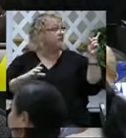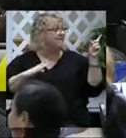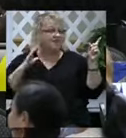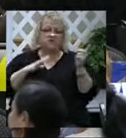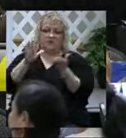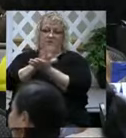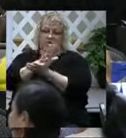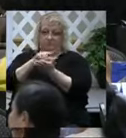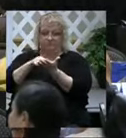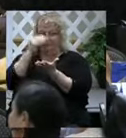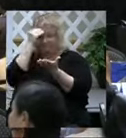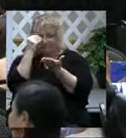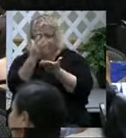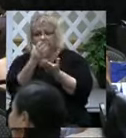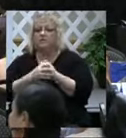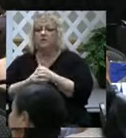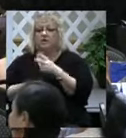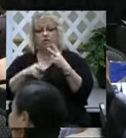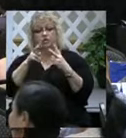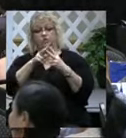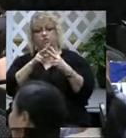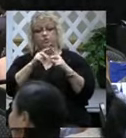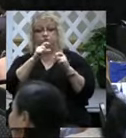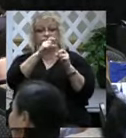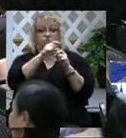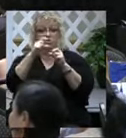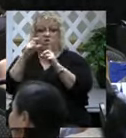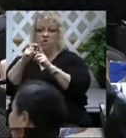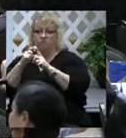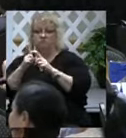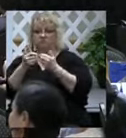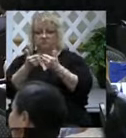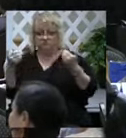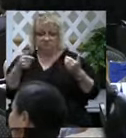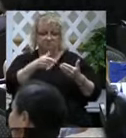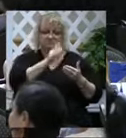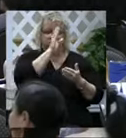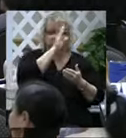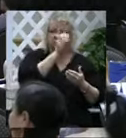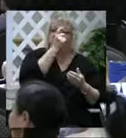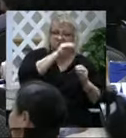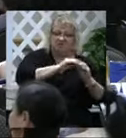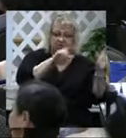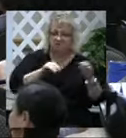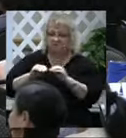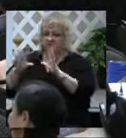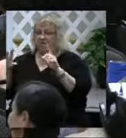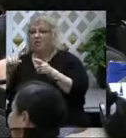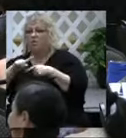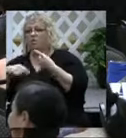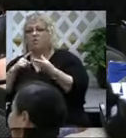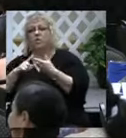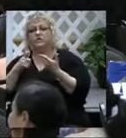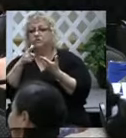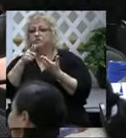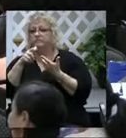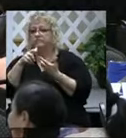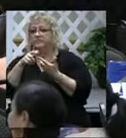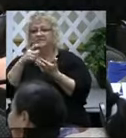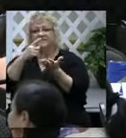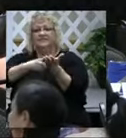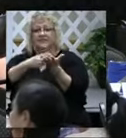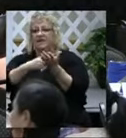gives information about something. So those two terms in isolation are pretty straightforward. I think what becomes problematic and a good topic of